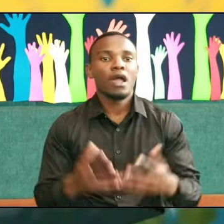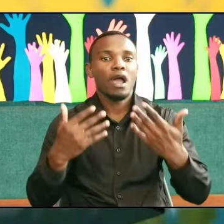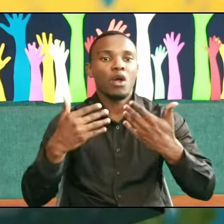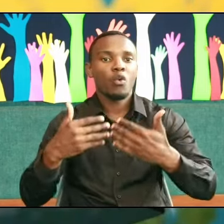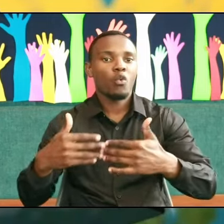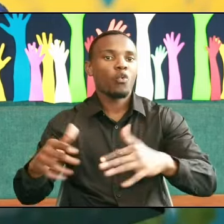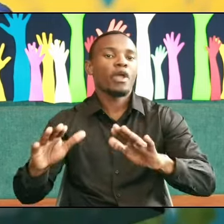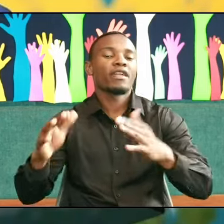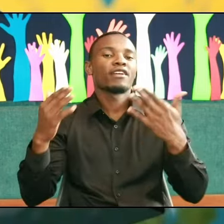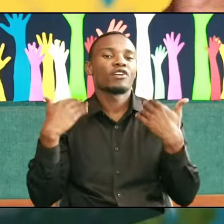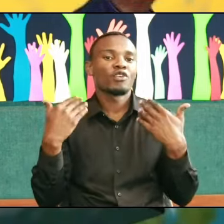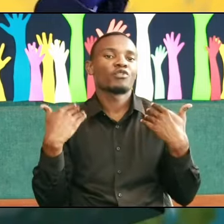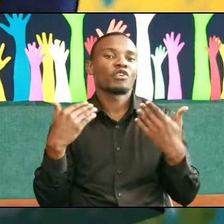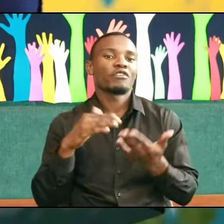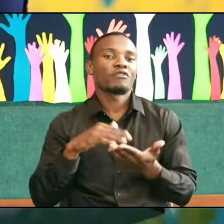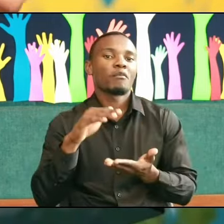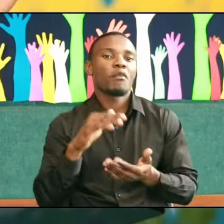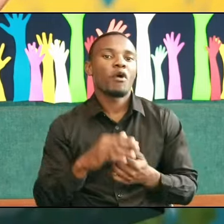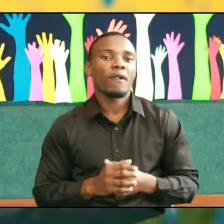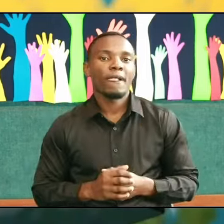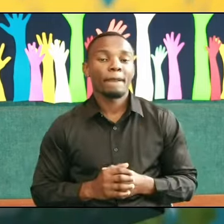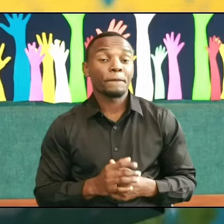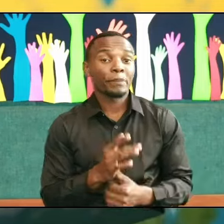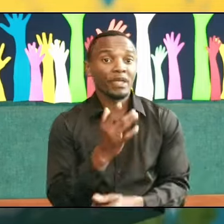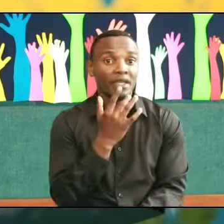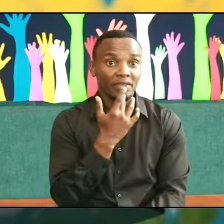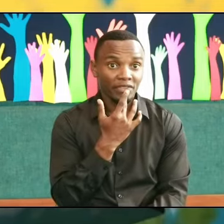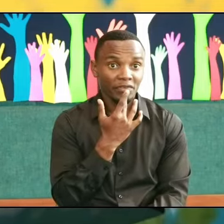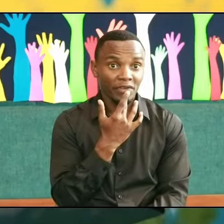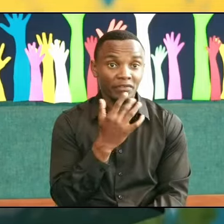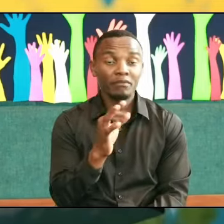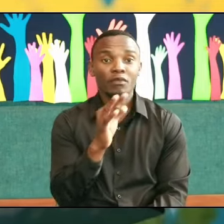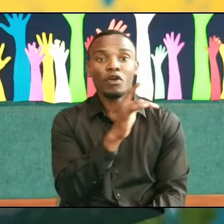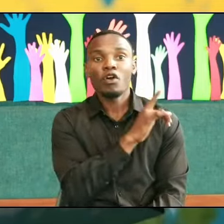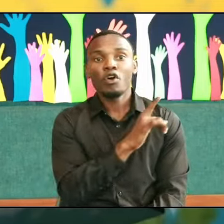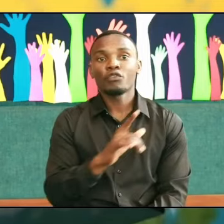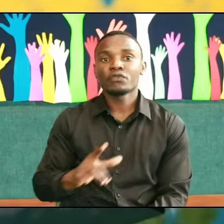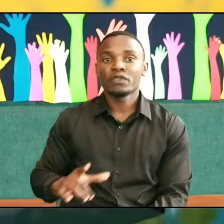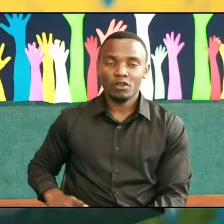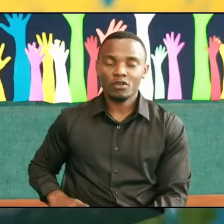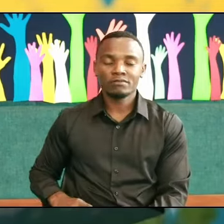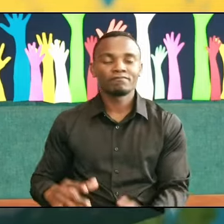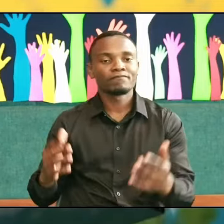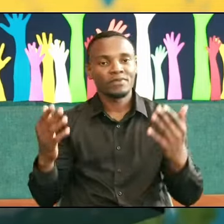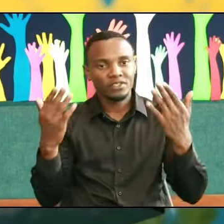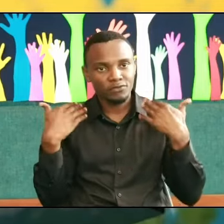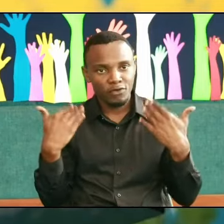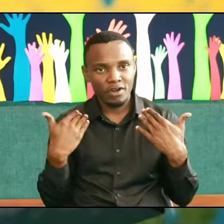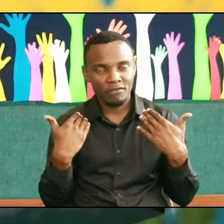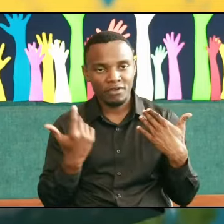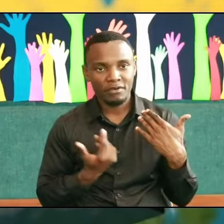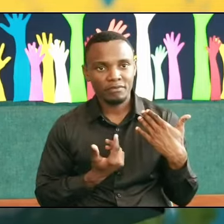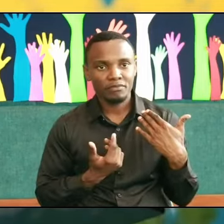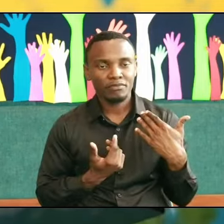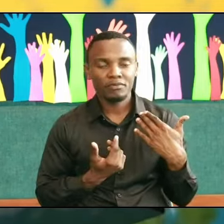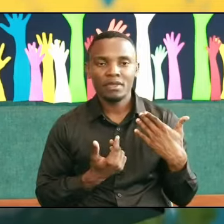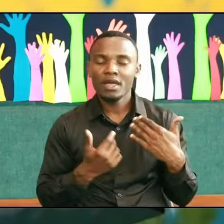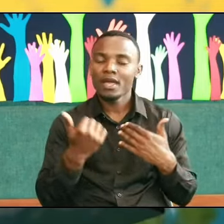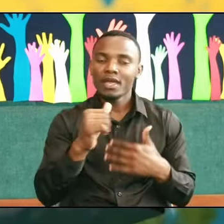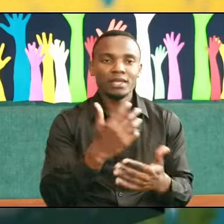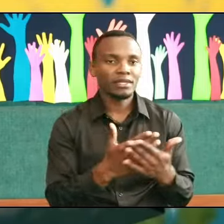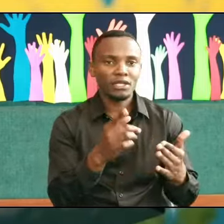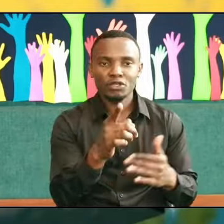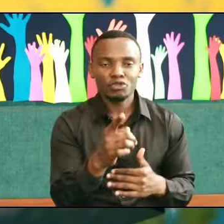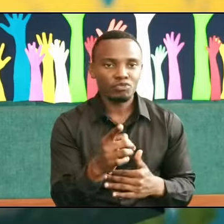forevermore. The favor of the Lord is for life. It doesn't matter what you go through. You